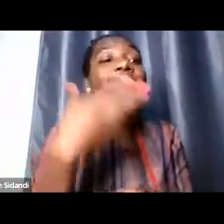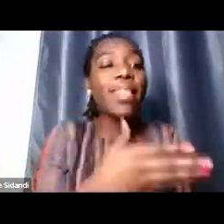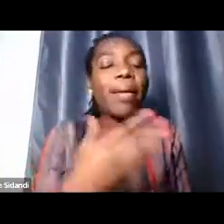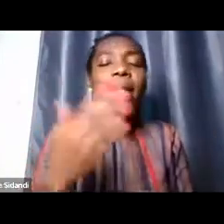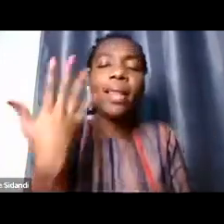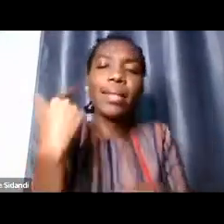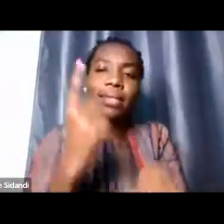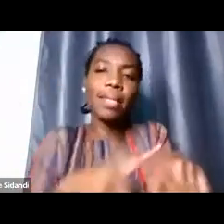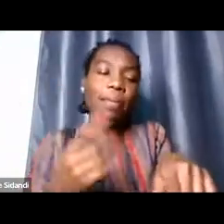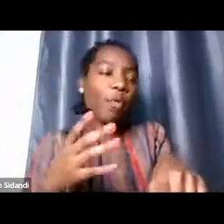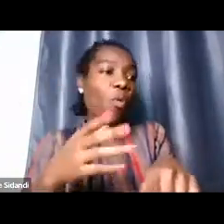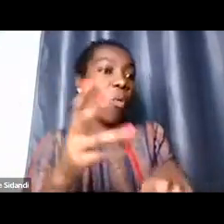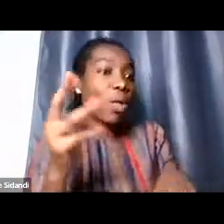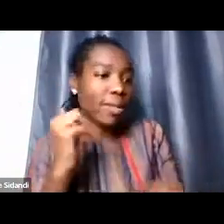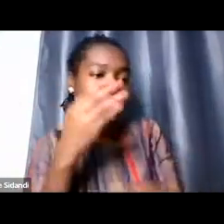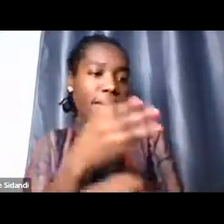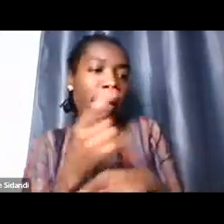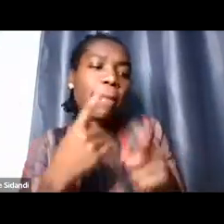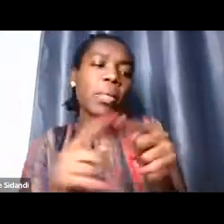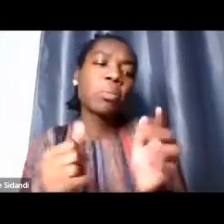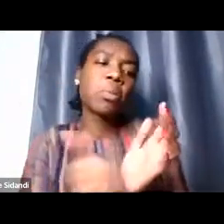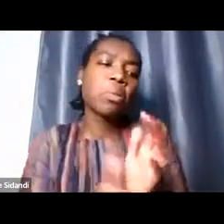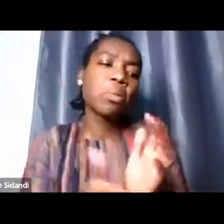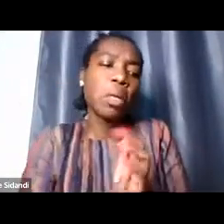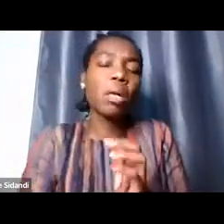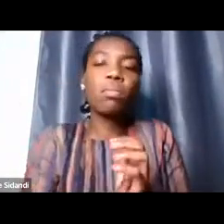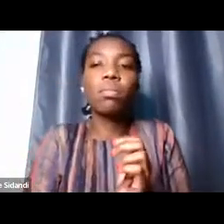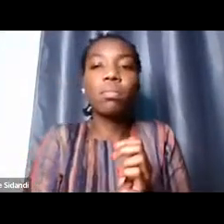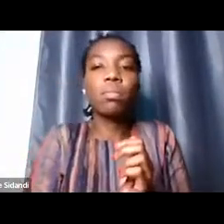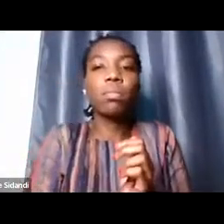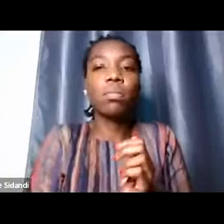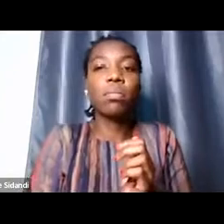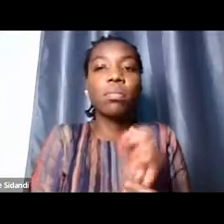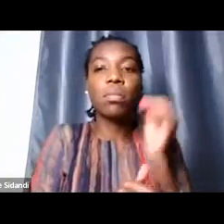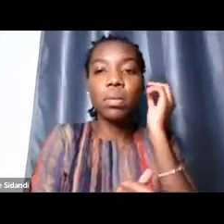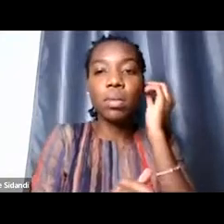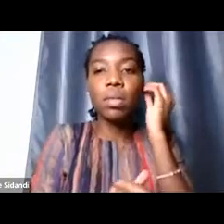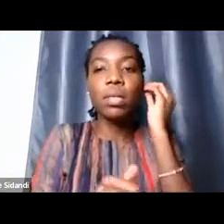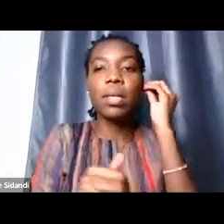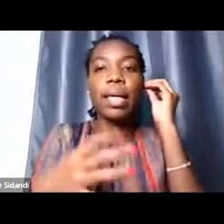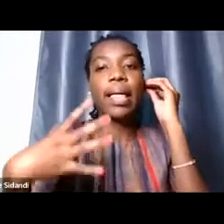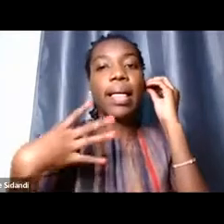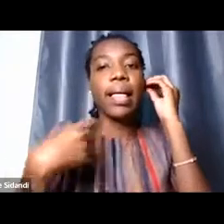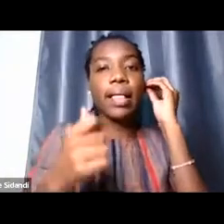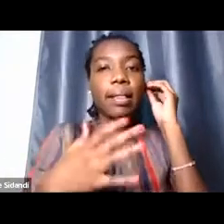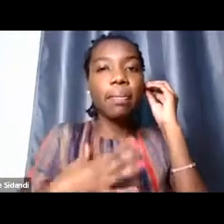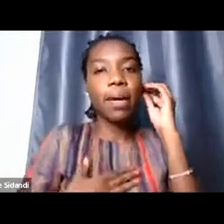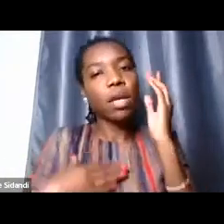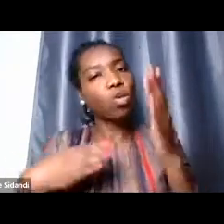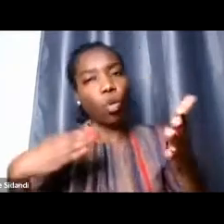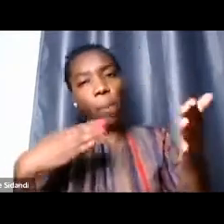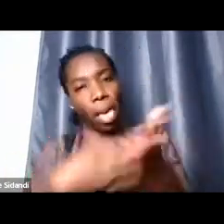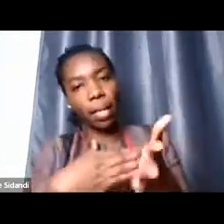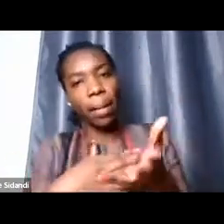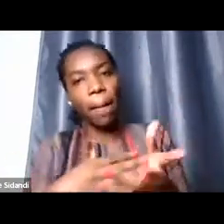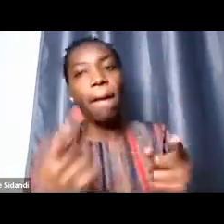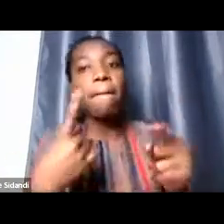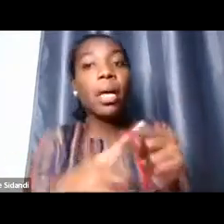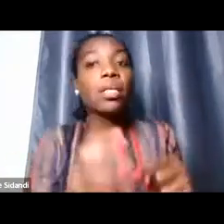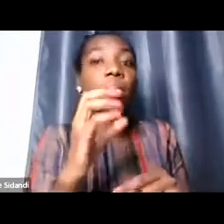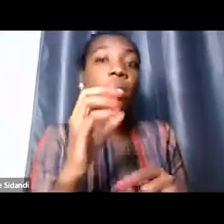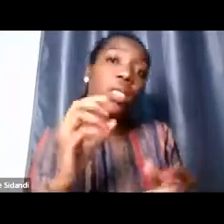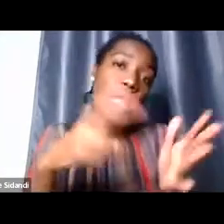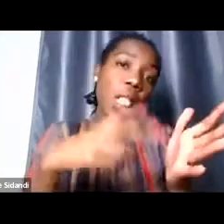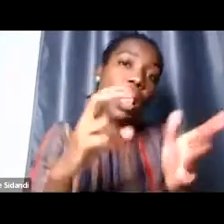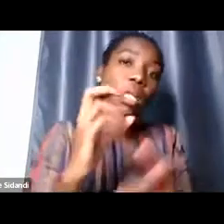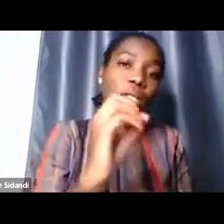here. I had, my health was a bit opaque and it was reading 0.01, so